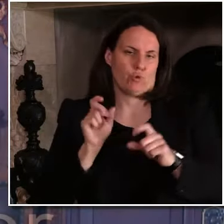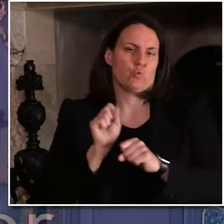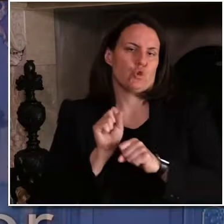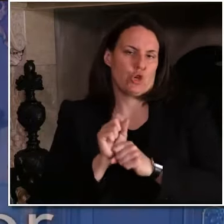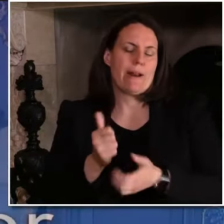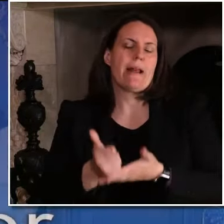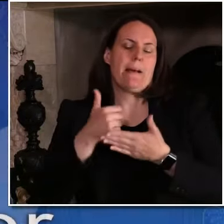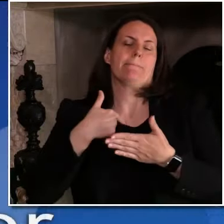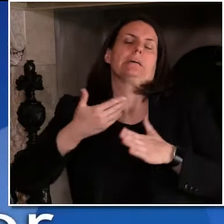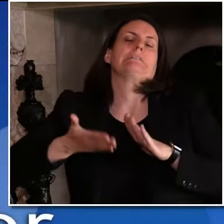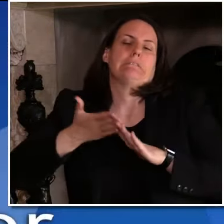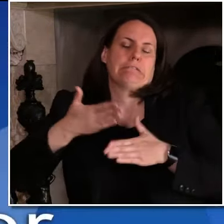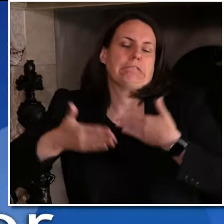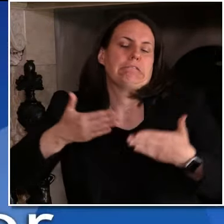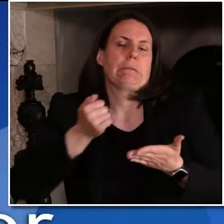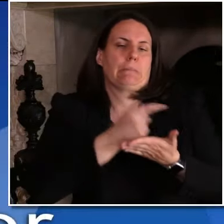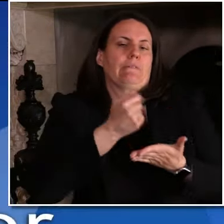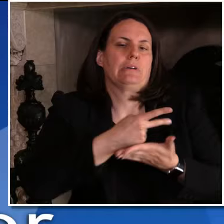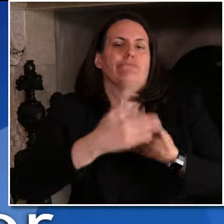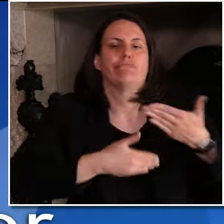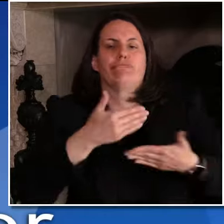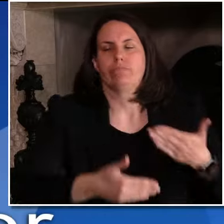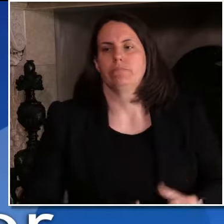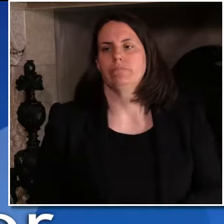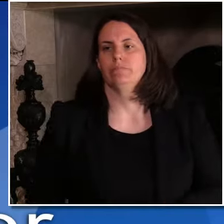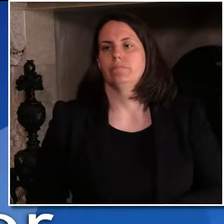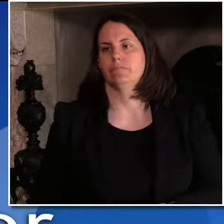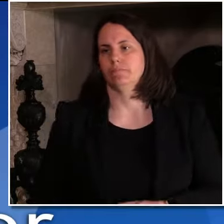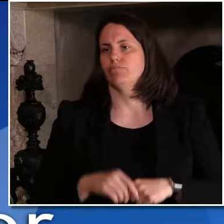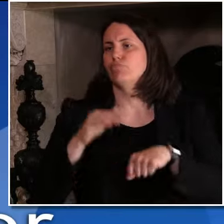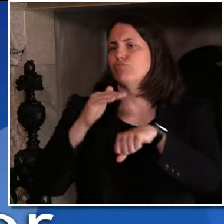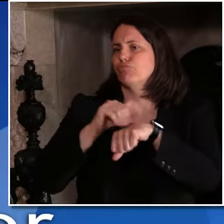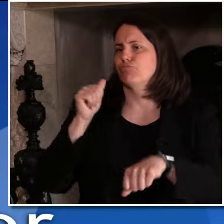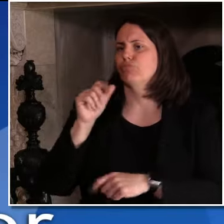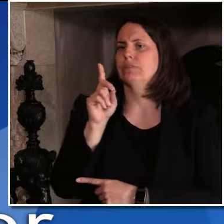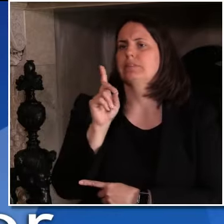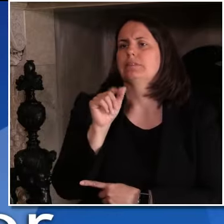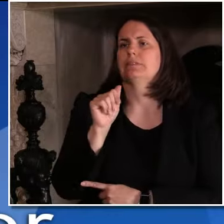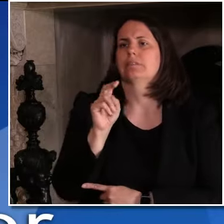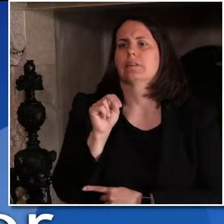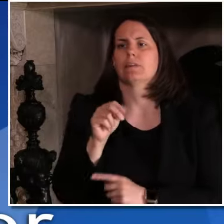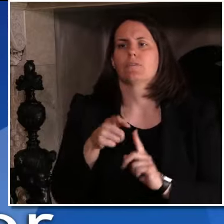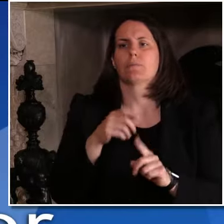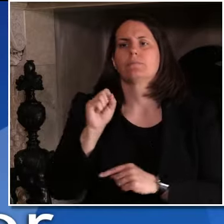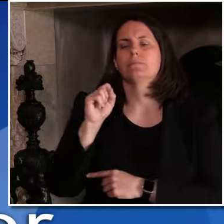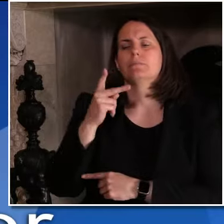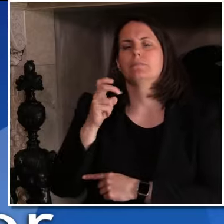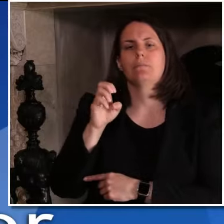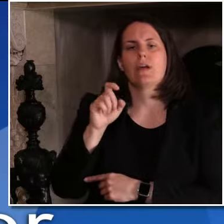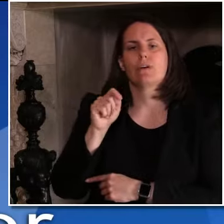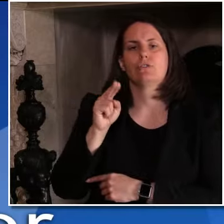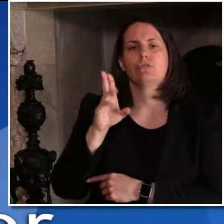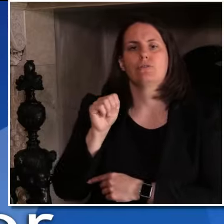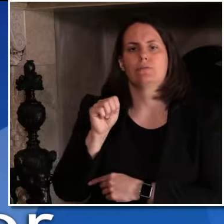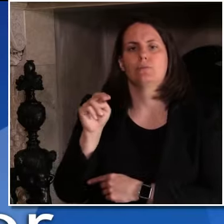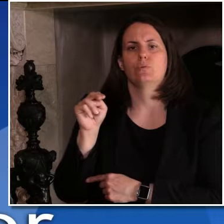Excuse me. Thank you, Casey. Now to Dan Malloy at Spectrum News 1. Dan?